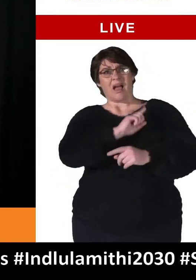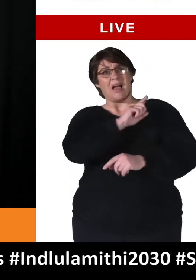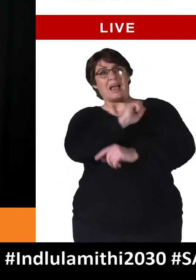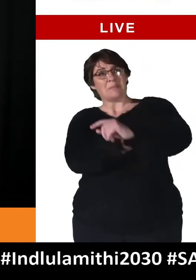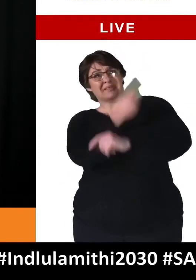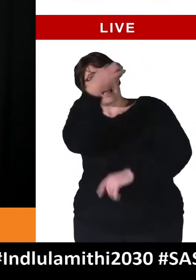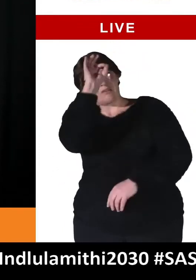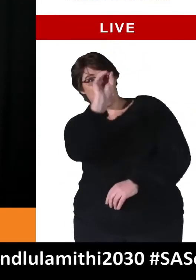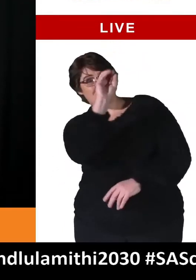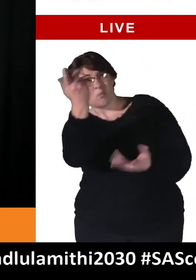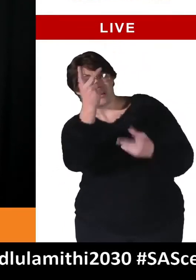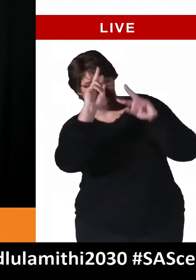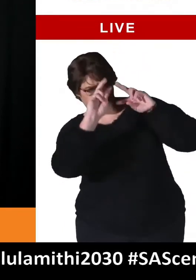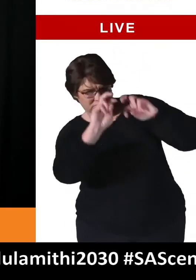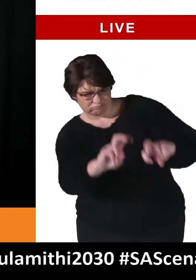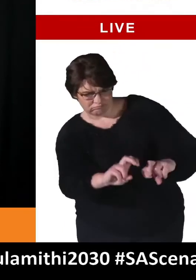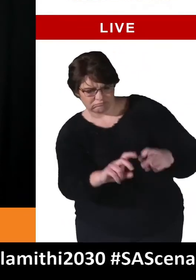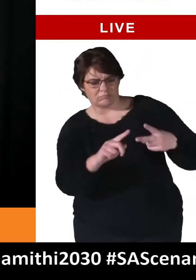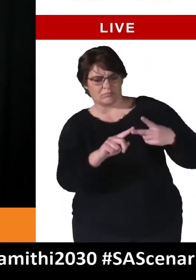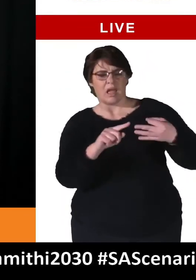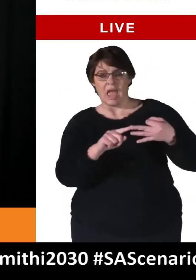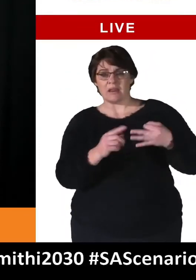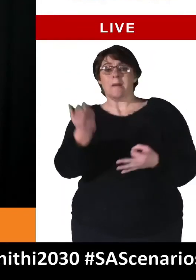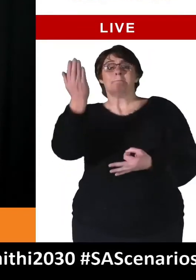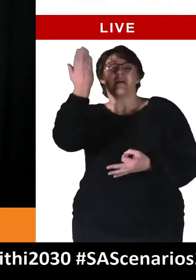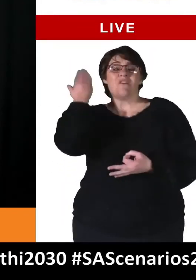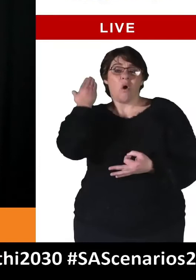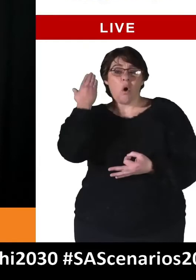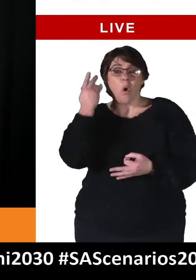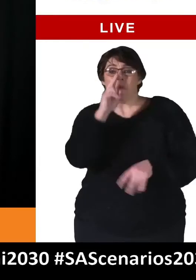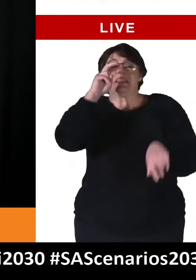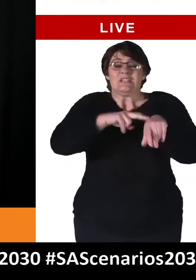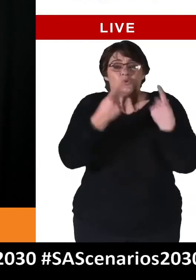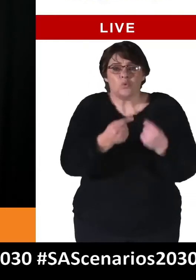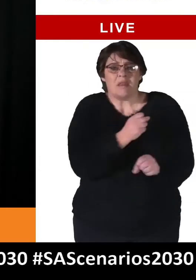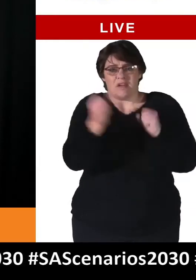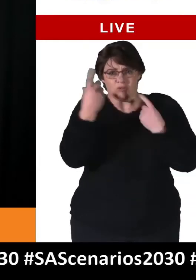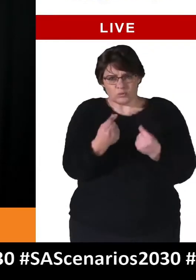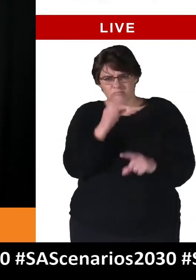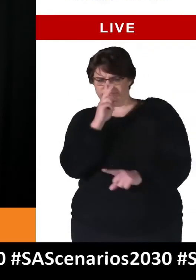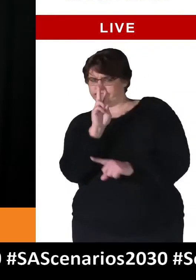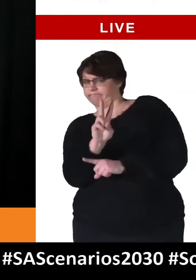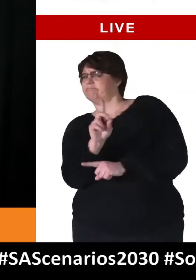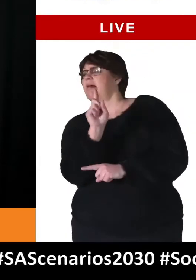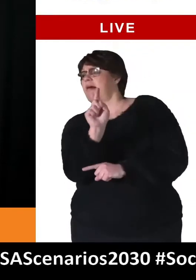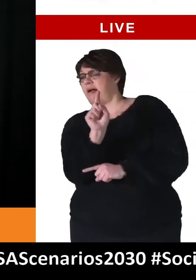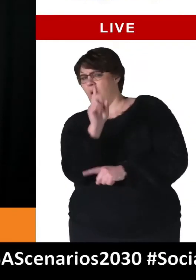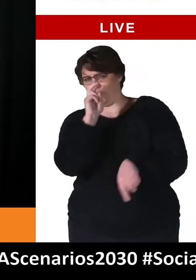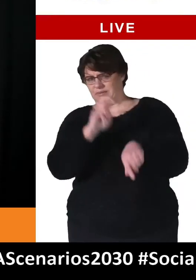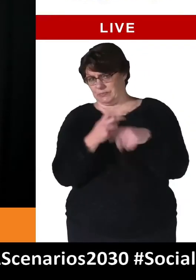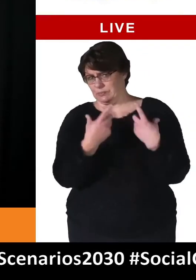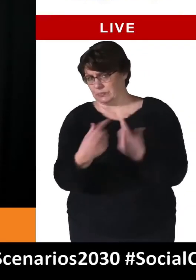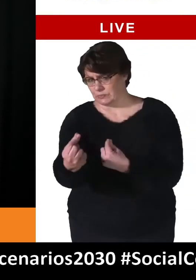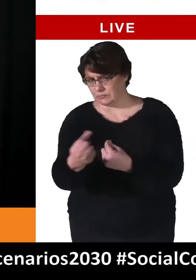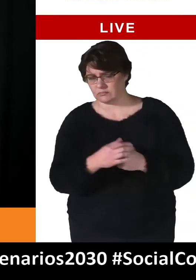to begin to do things which we should have done since 1994. Now,